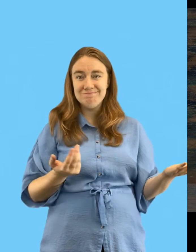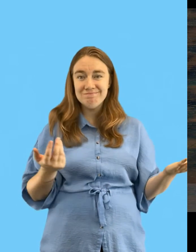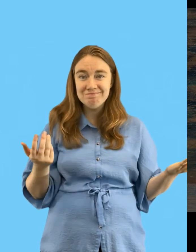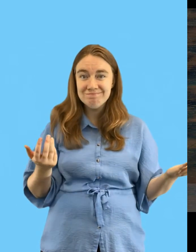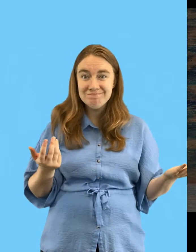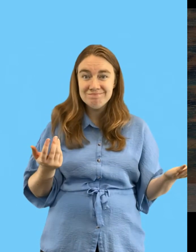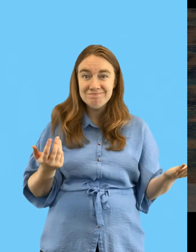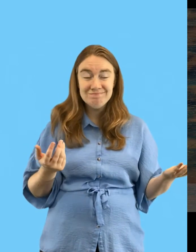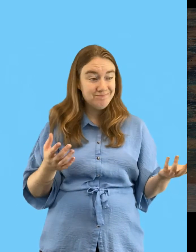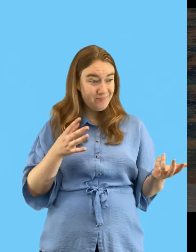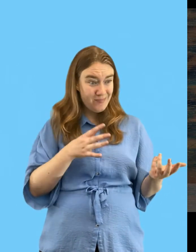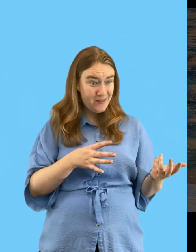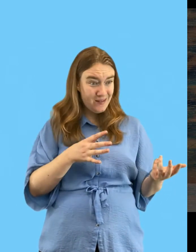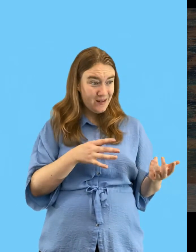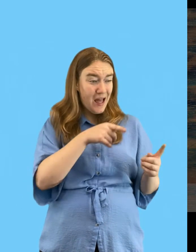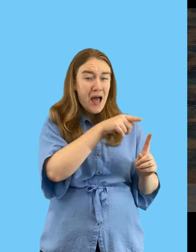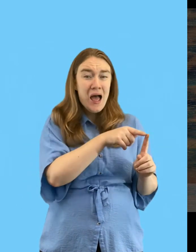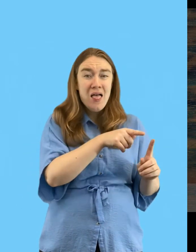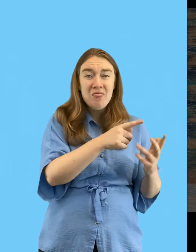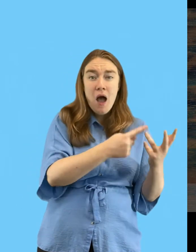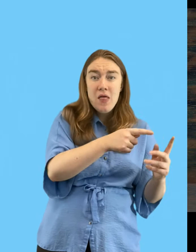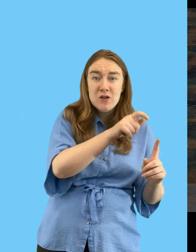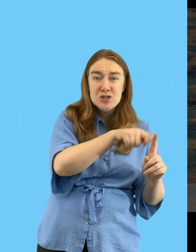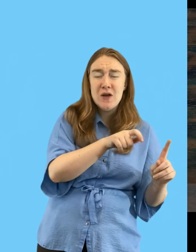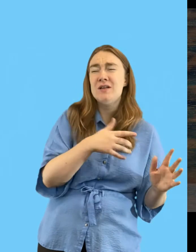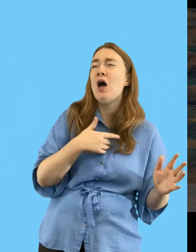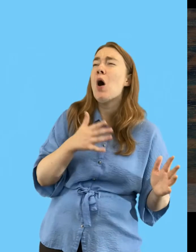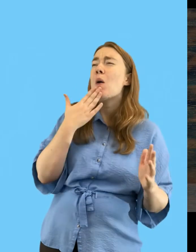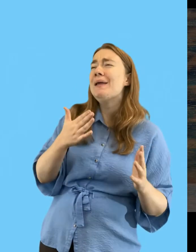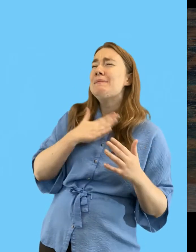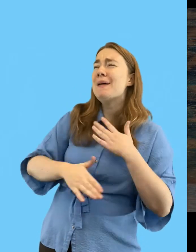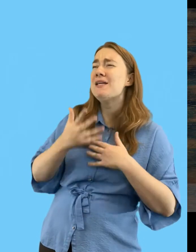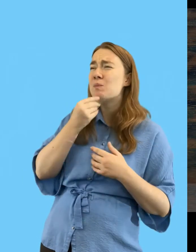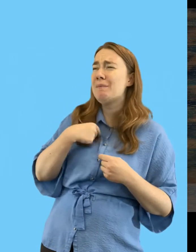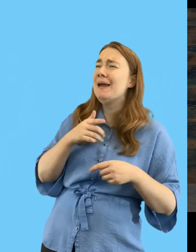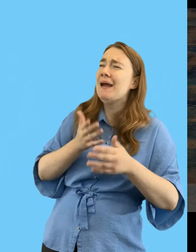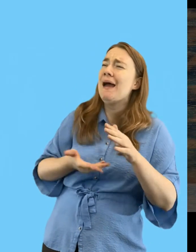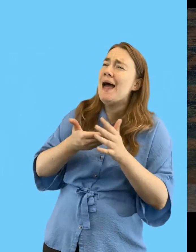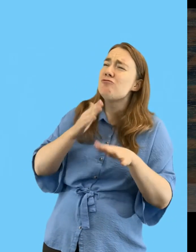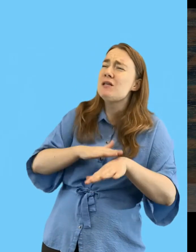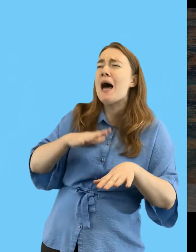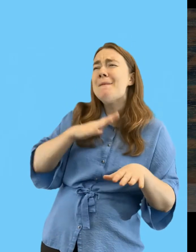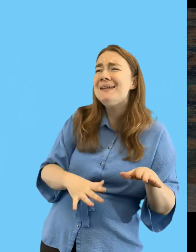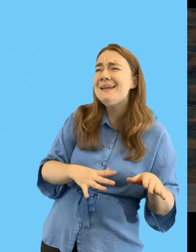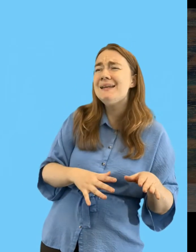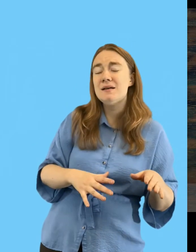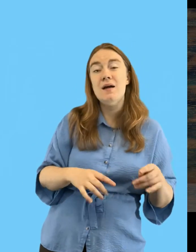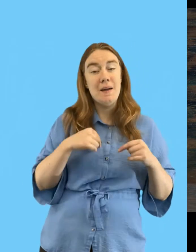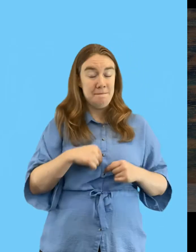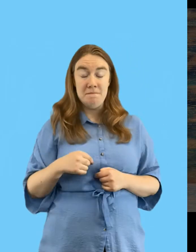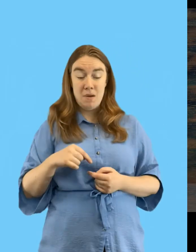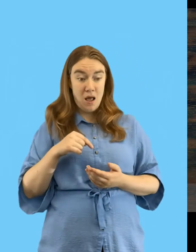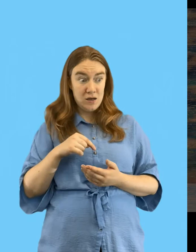The fellow servant makes the same appeal. Be patient with me. I'll pay it back. Just give me time. But the pardoned